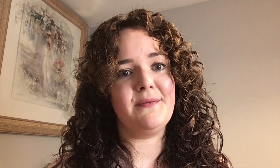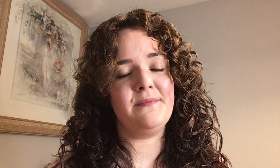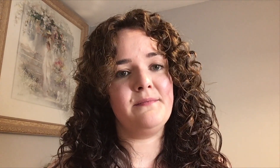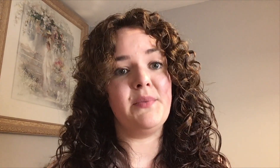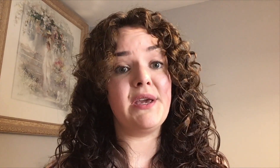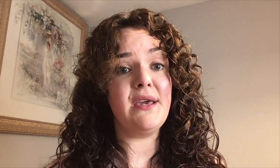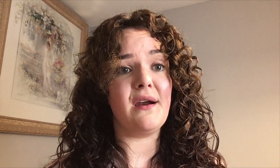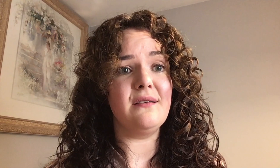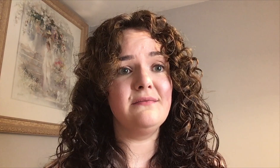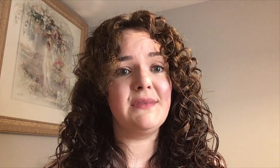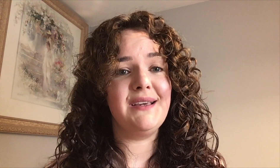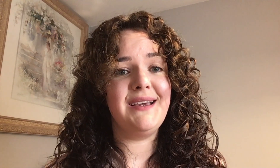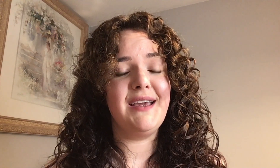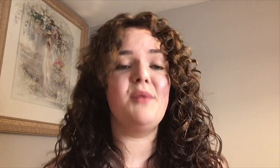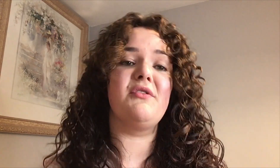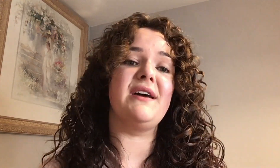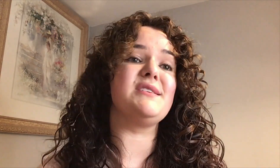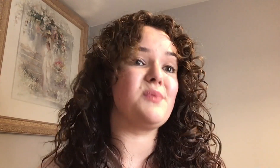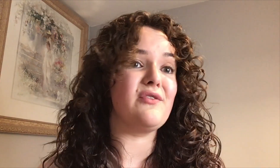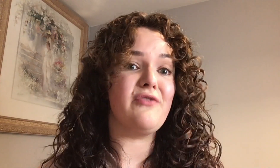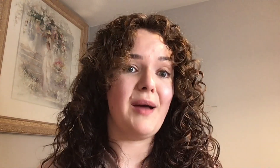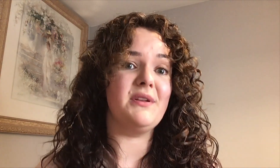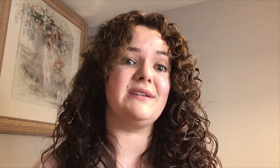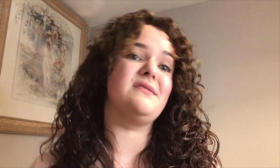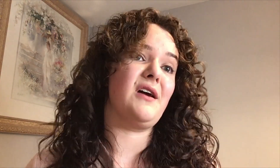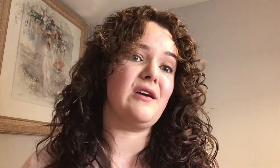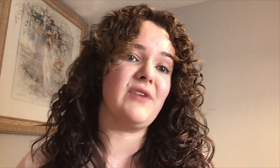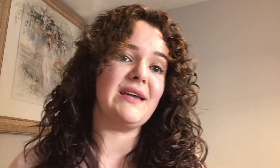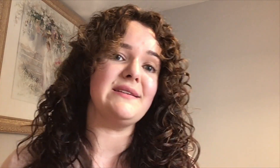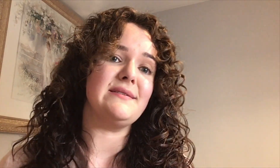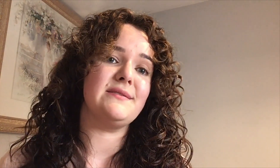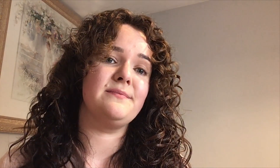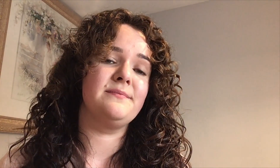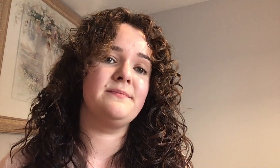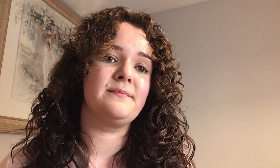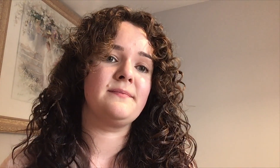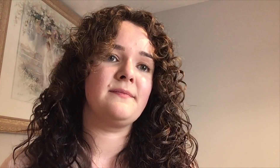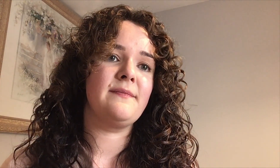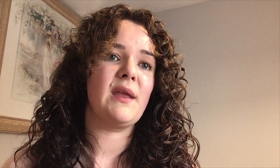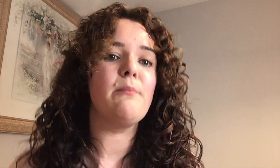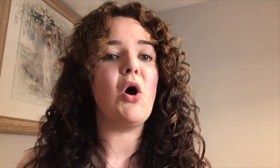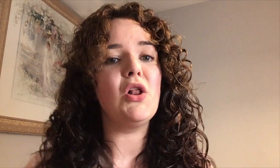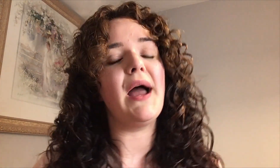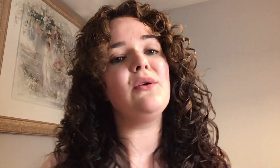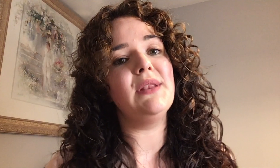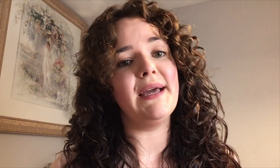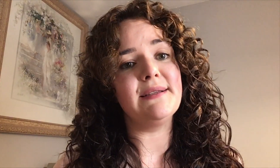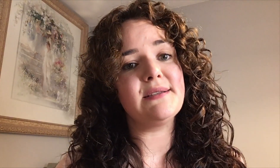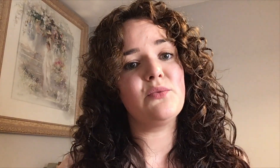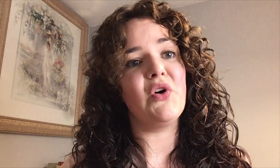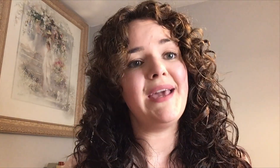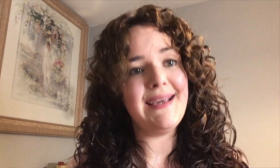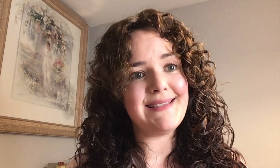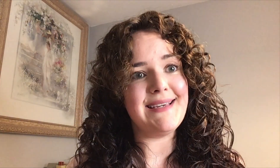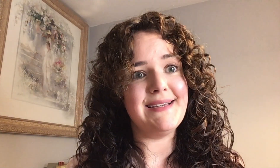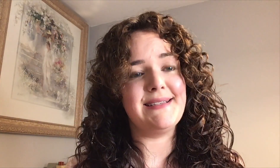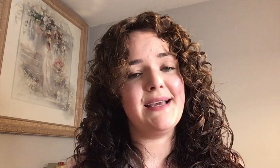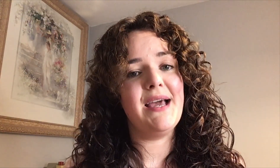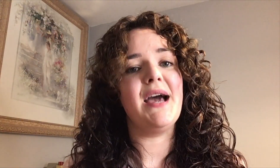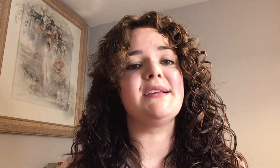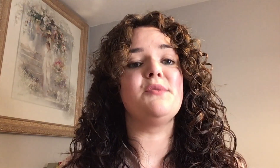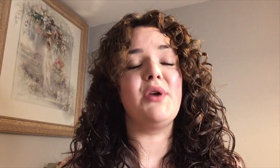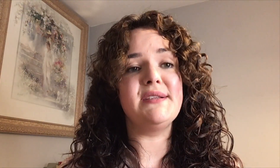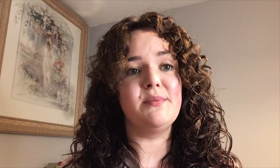said, but here he provides us with a fabulous nugget of guidance. Paul outlines what he